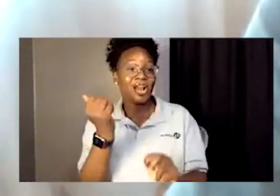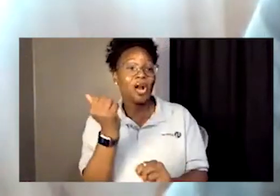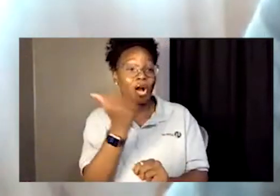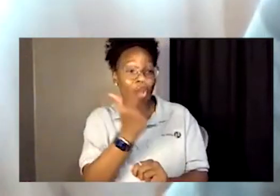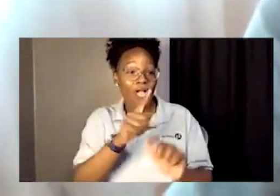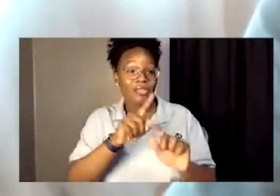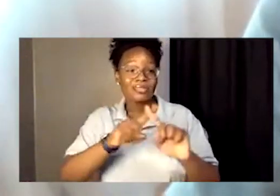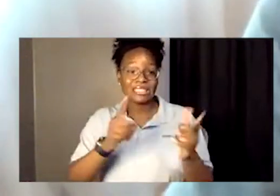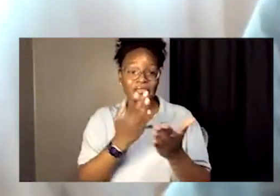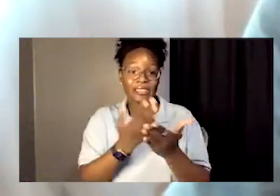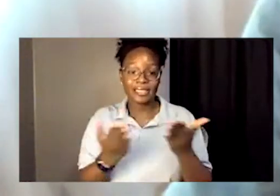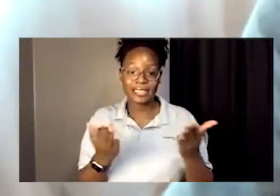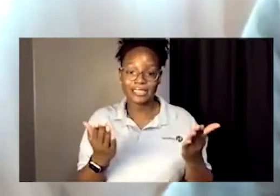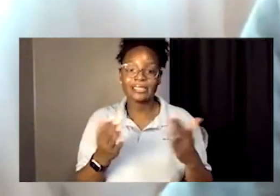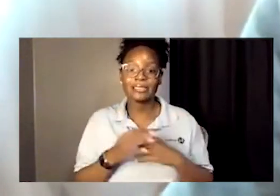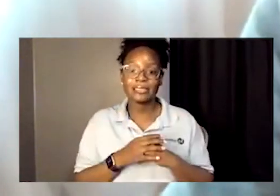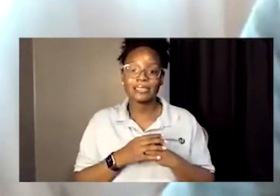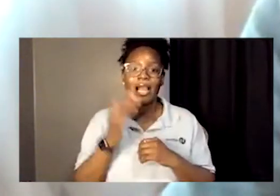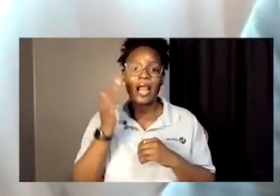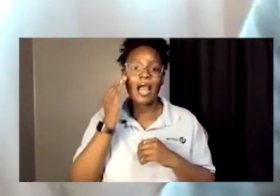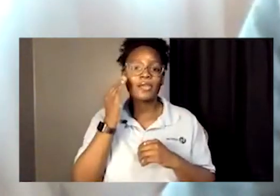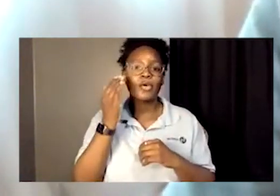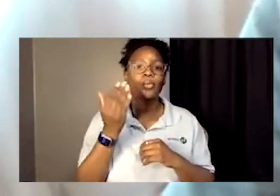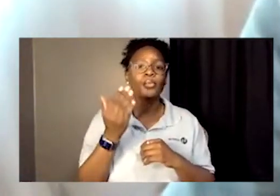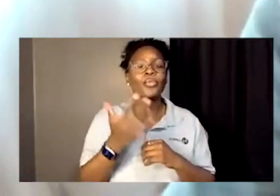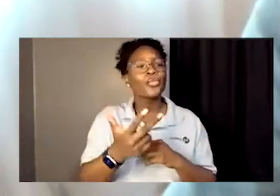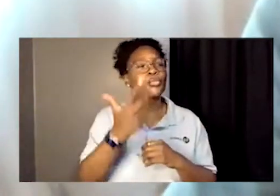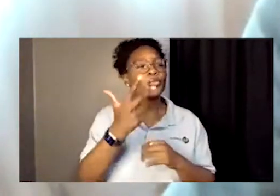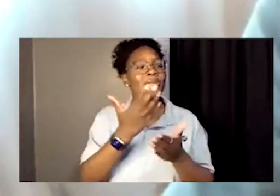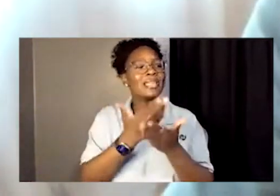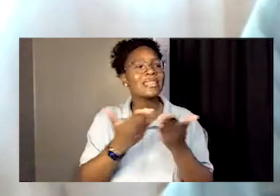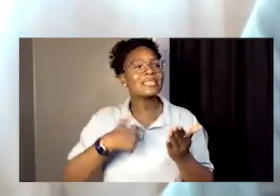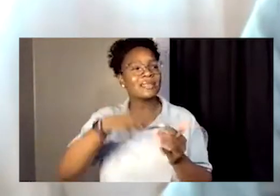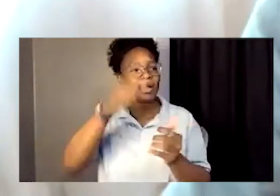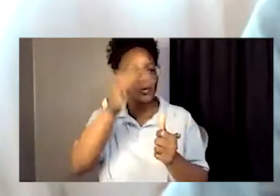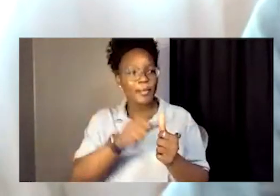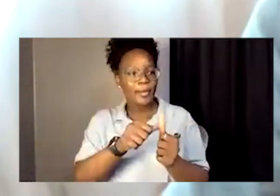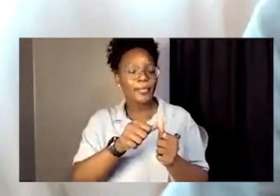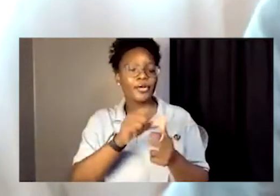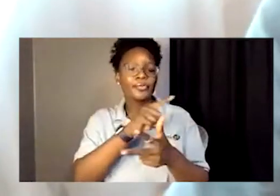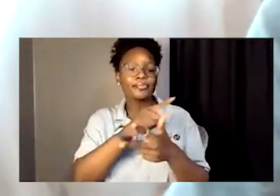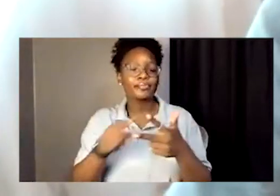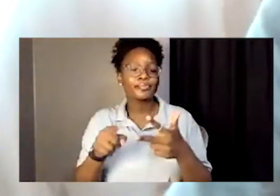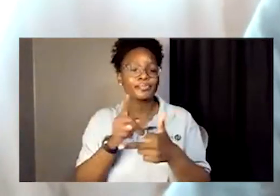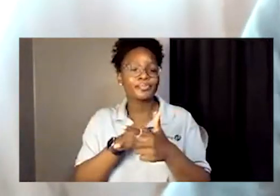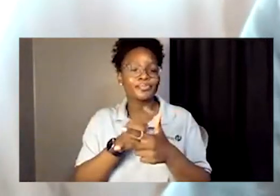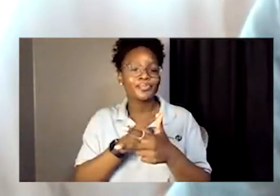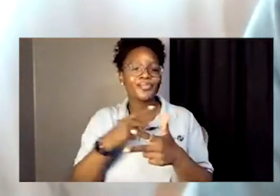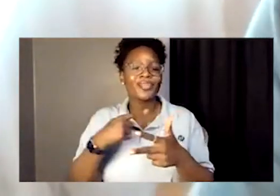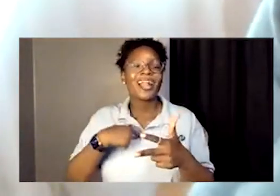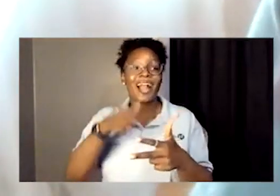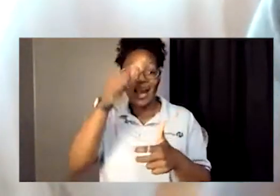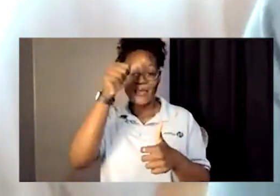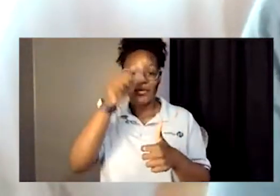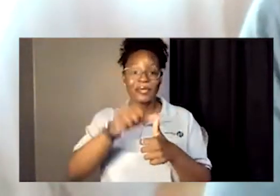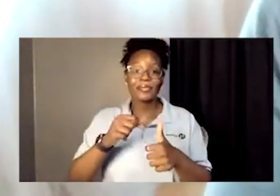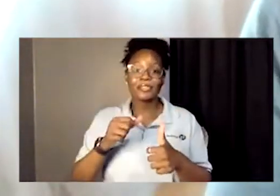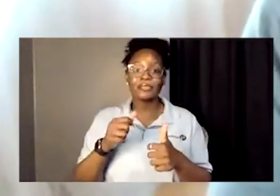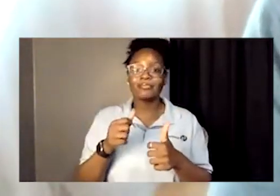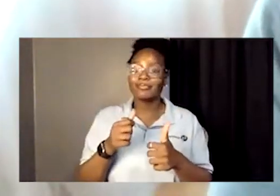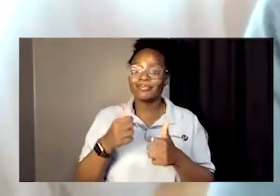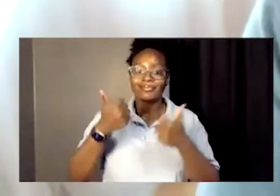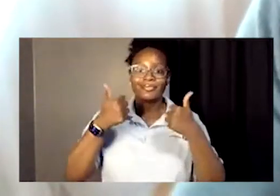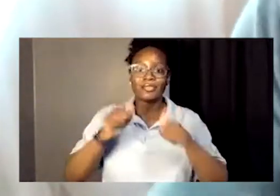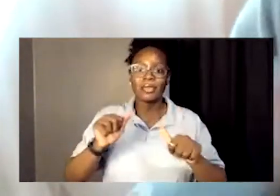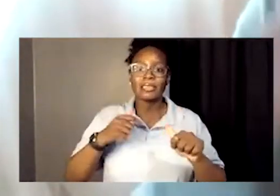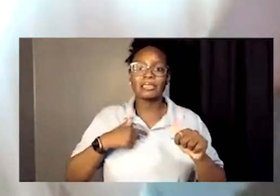the three things I remember from the screening most of all, one is I remember trying to pull myself together after watching the